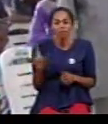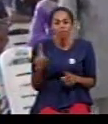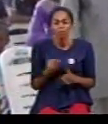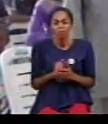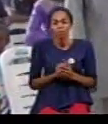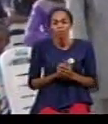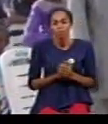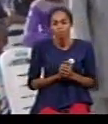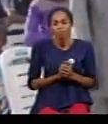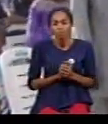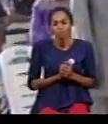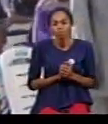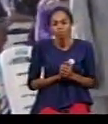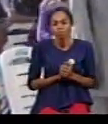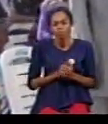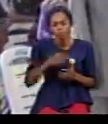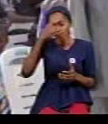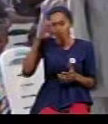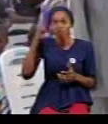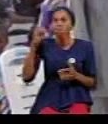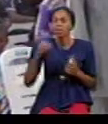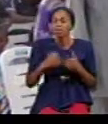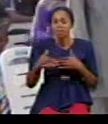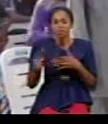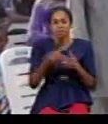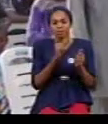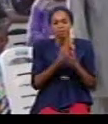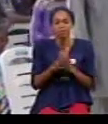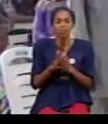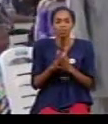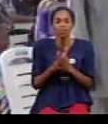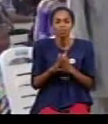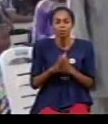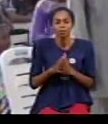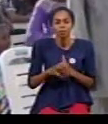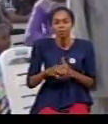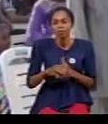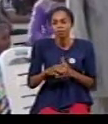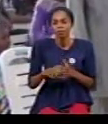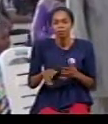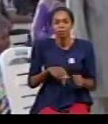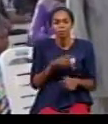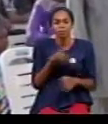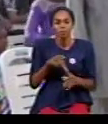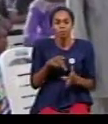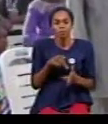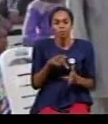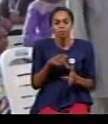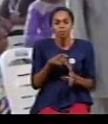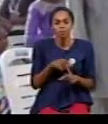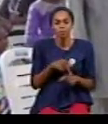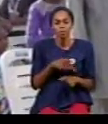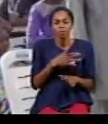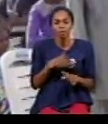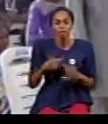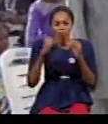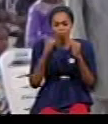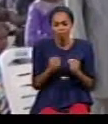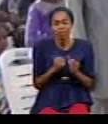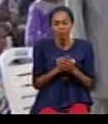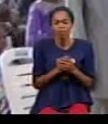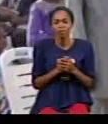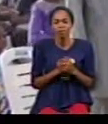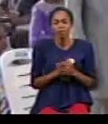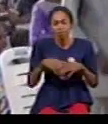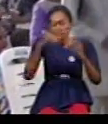spoiled principalities and power. You've triumphed over them openly. Father, this day, all over